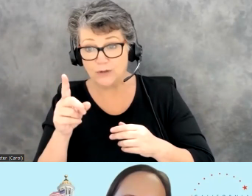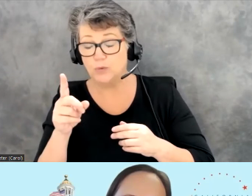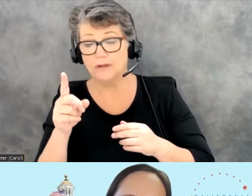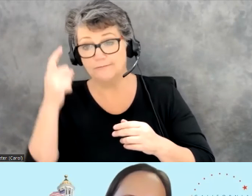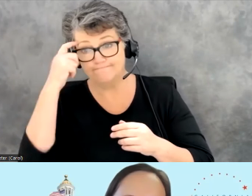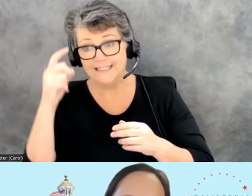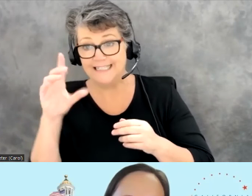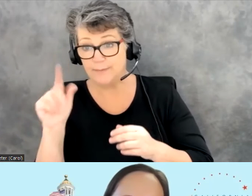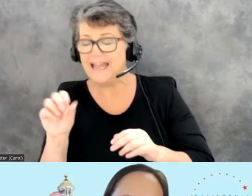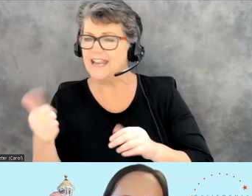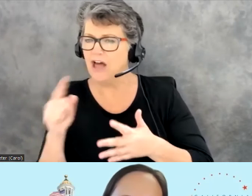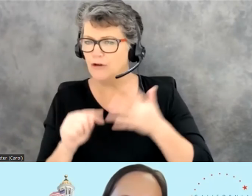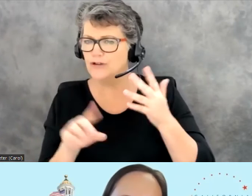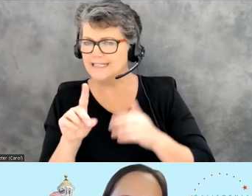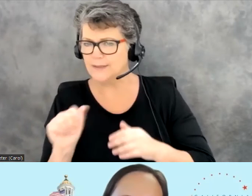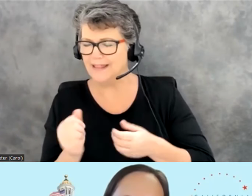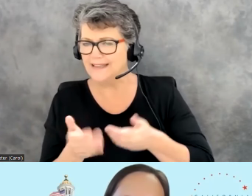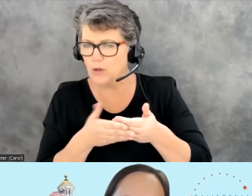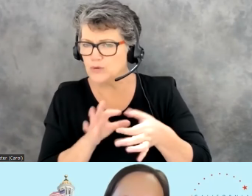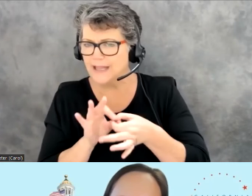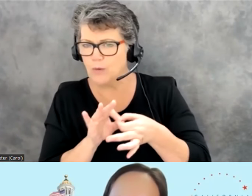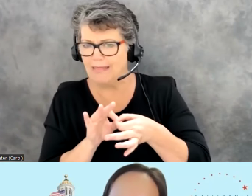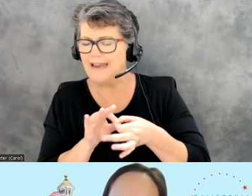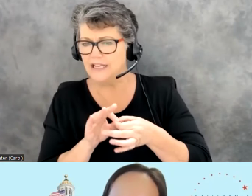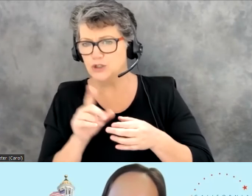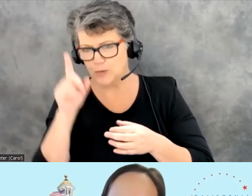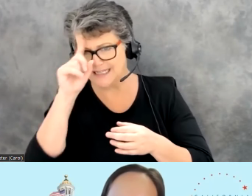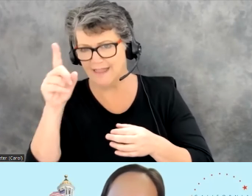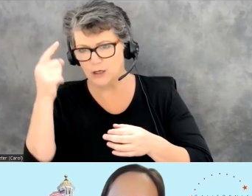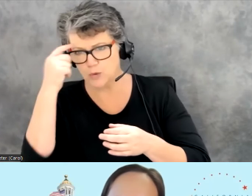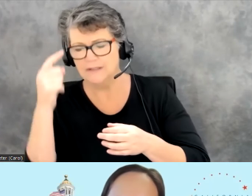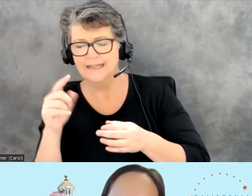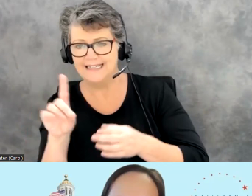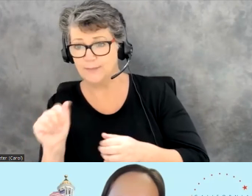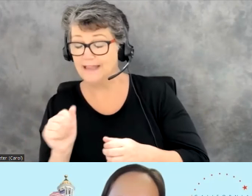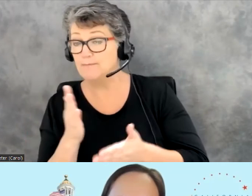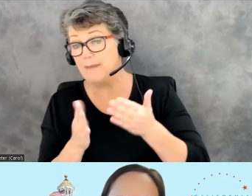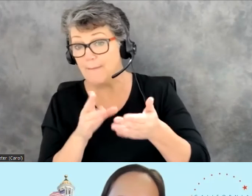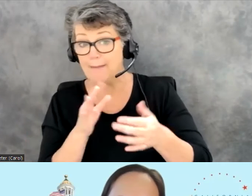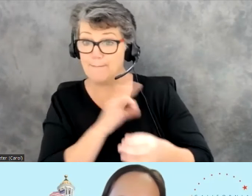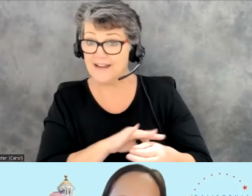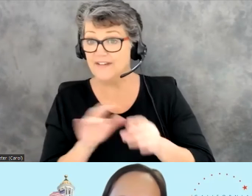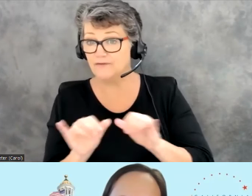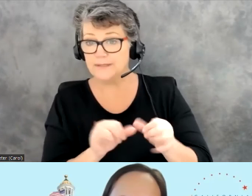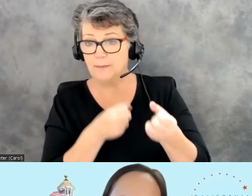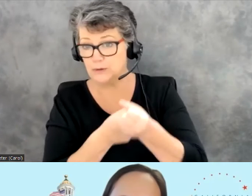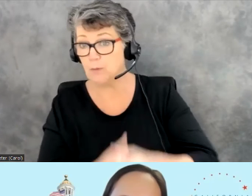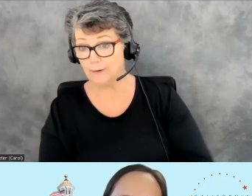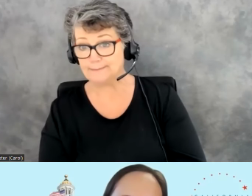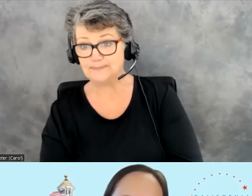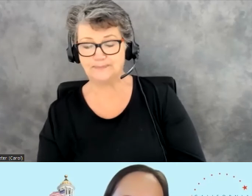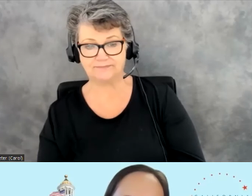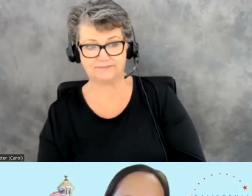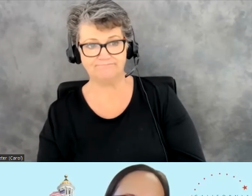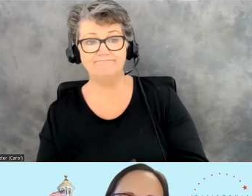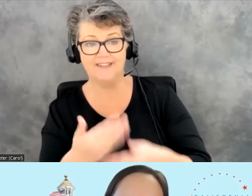and other conditions and disabilities that are closely related to intellectual disabilities and might benefit from similar supports.